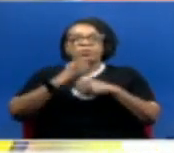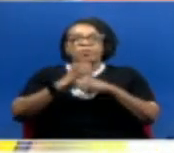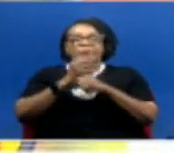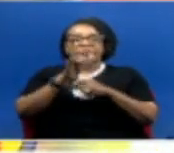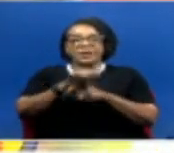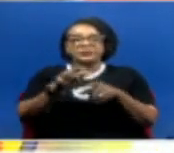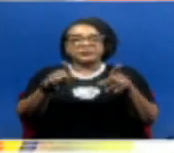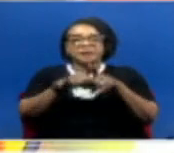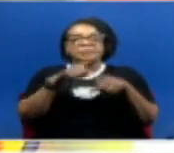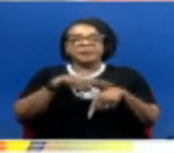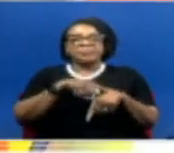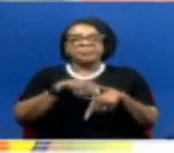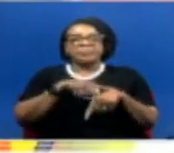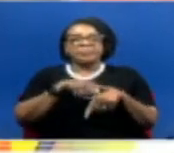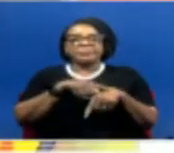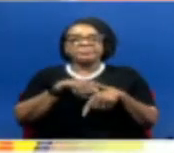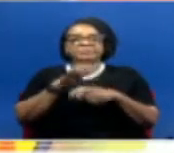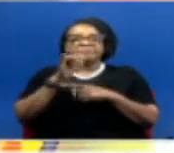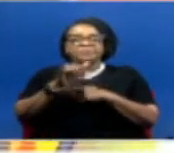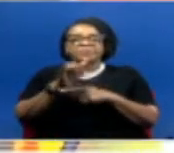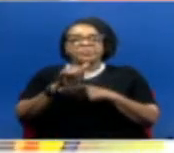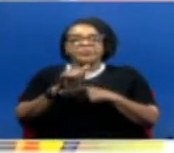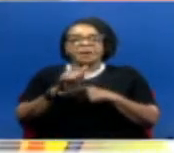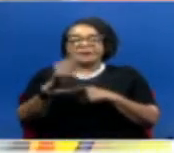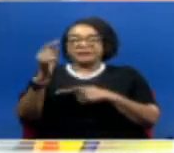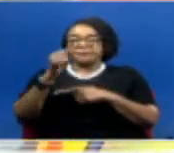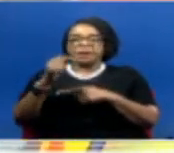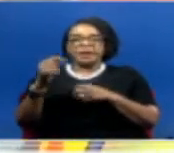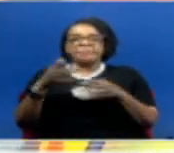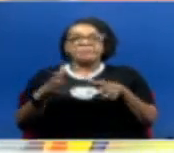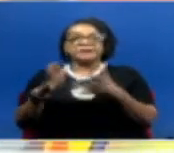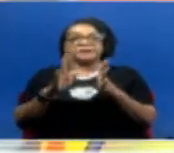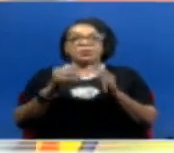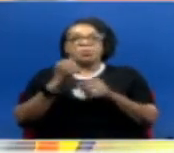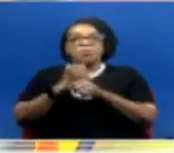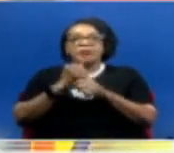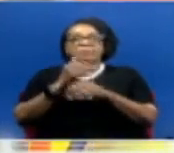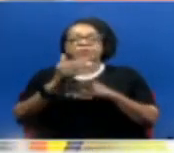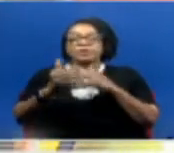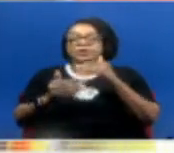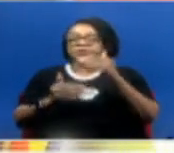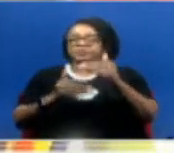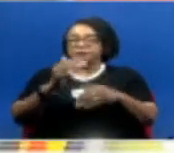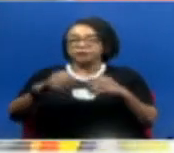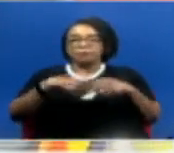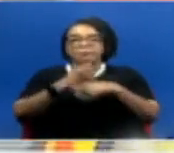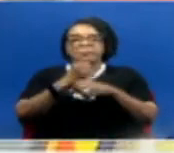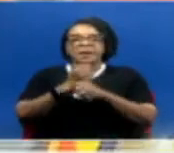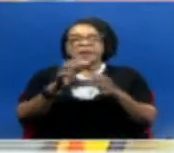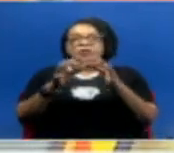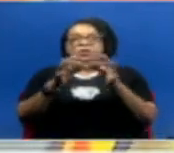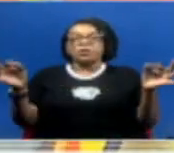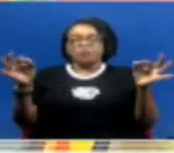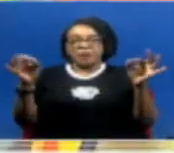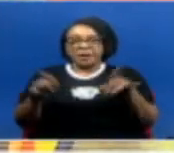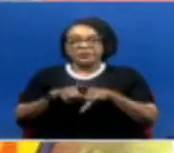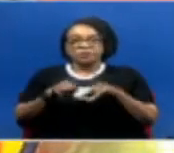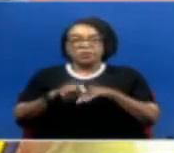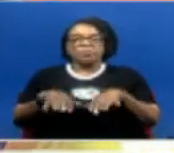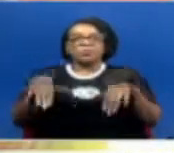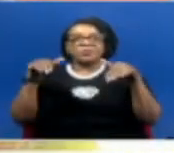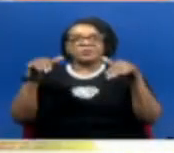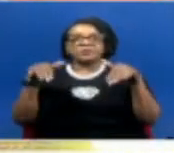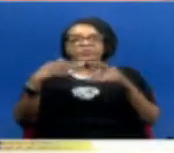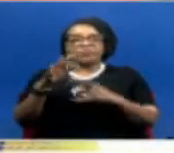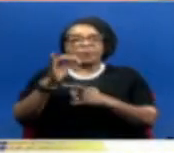same time, this is a temporary measure, and working progressively to make it more long-lasting, even as we wait for the new terminal.